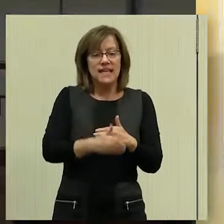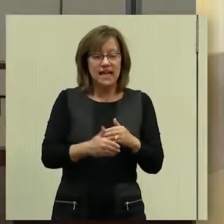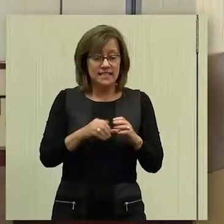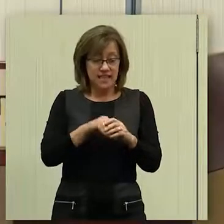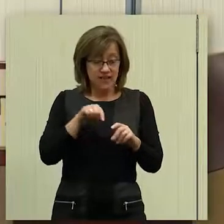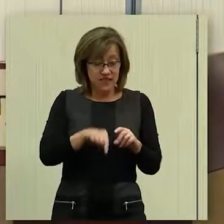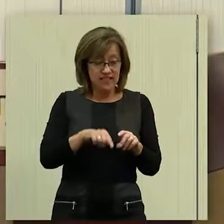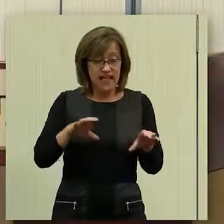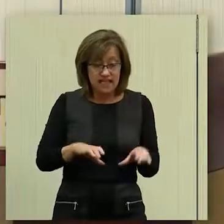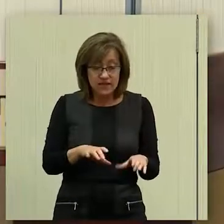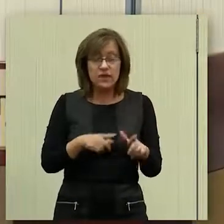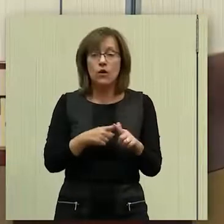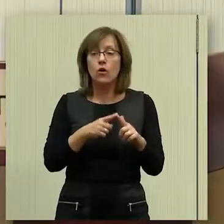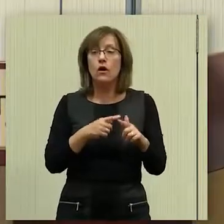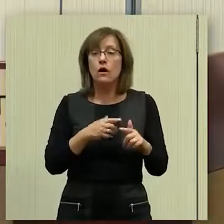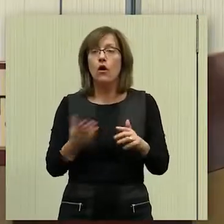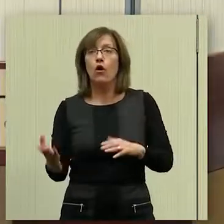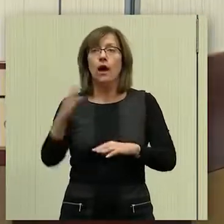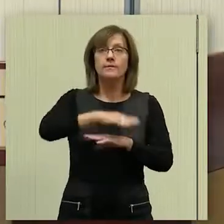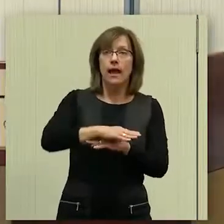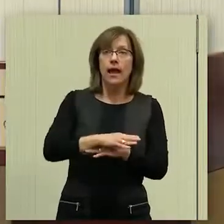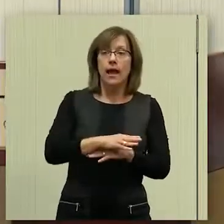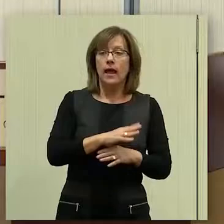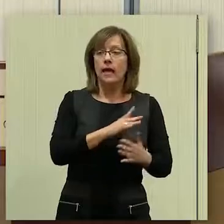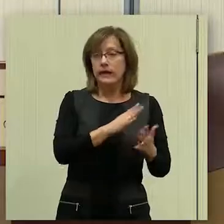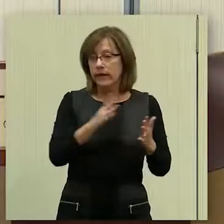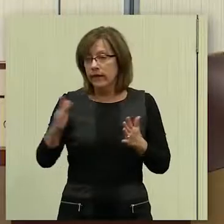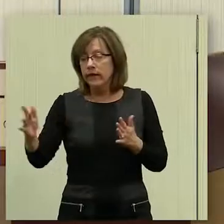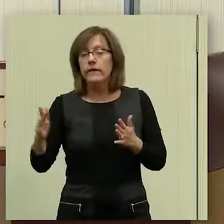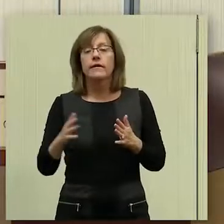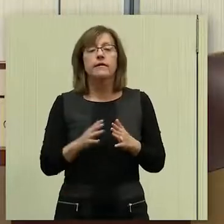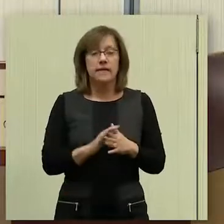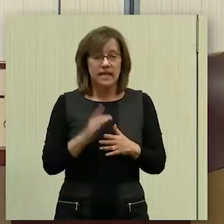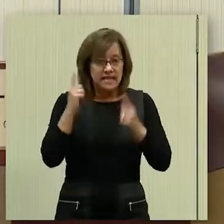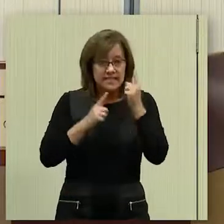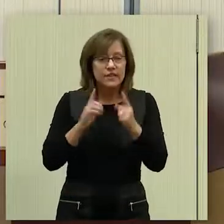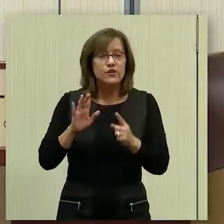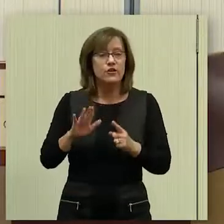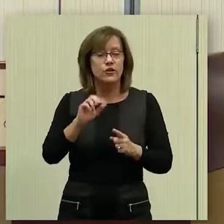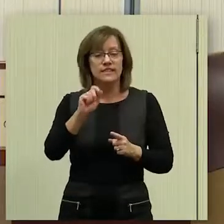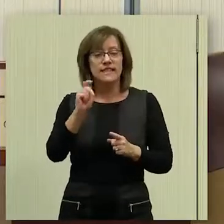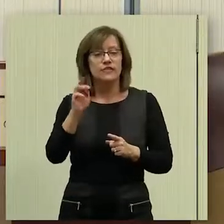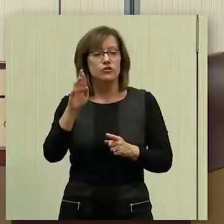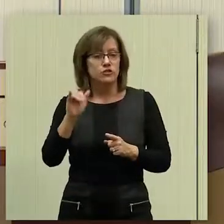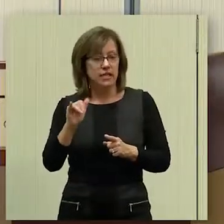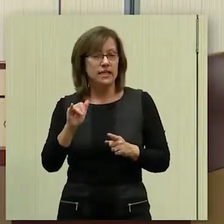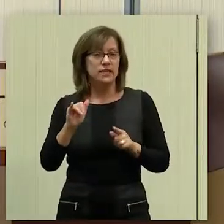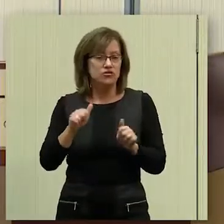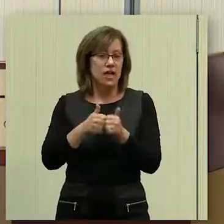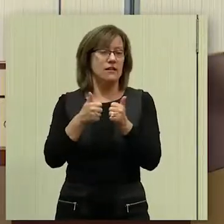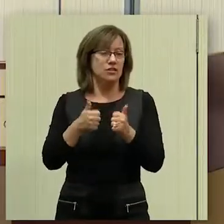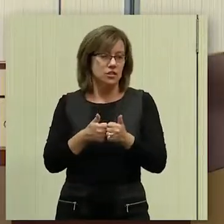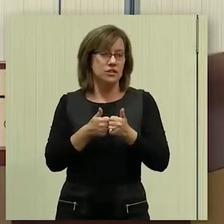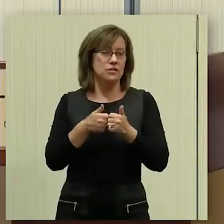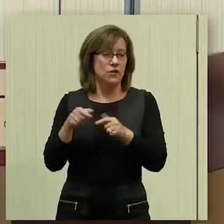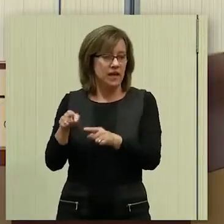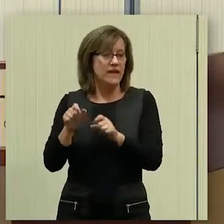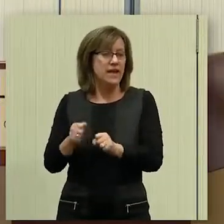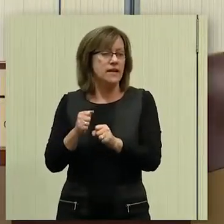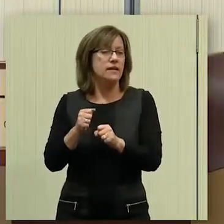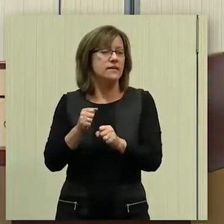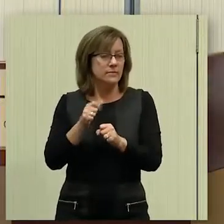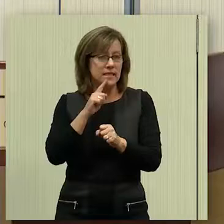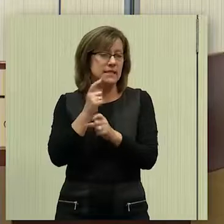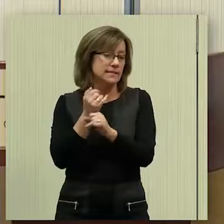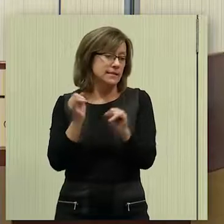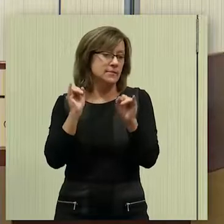day. And again, taking into account a child's sensory issues, how you might structure that, help them structure that so that they can be as independent as